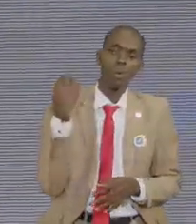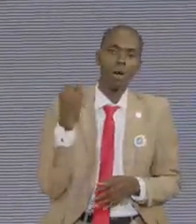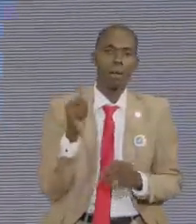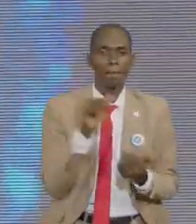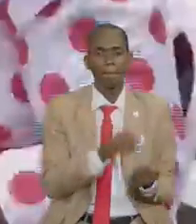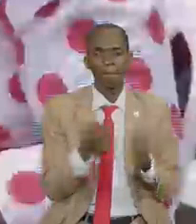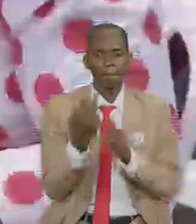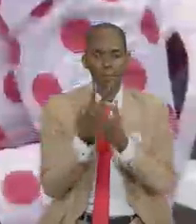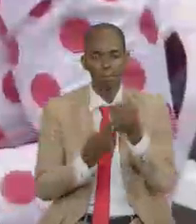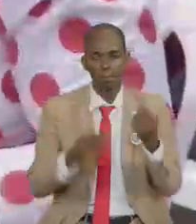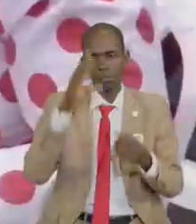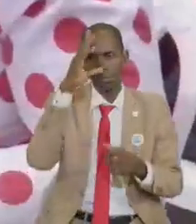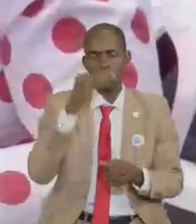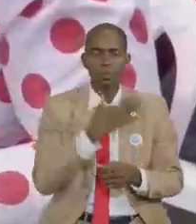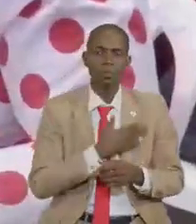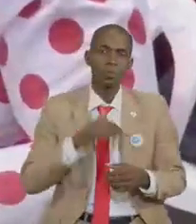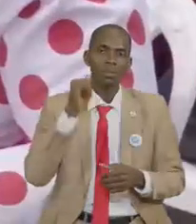women.